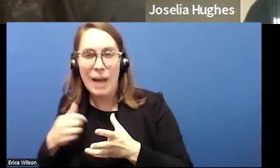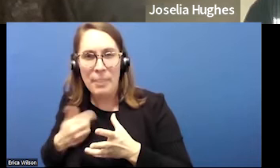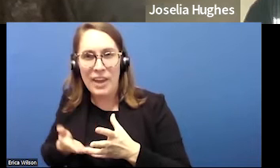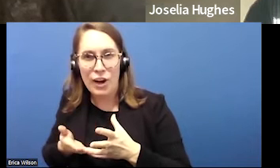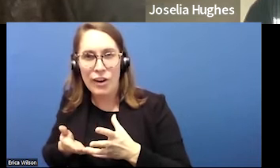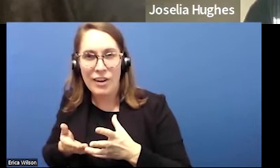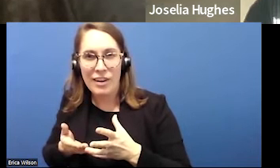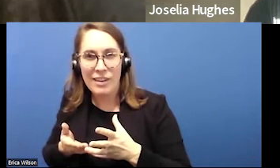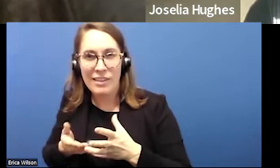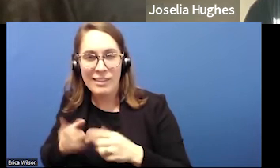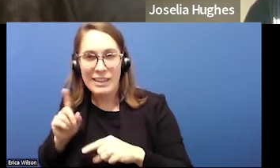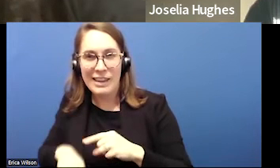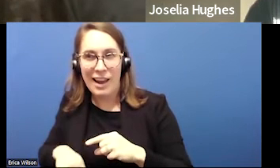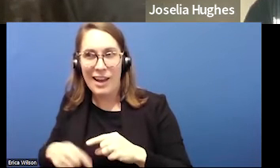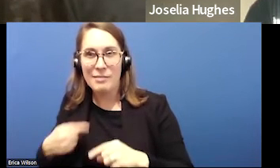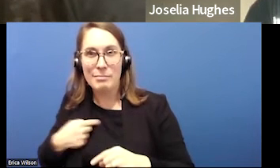Hmm.